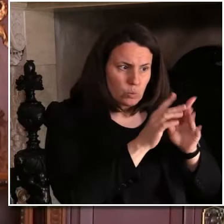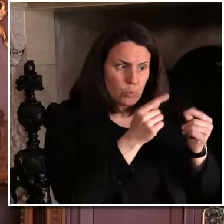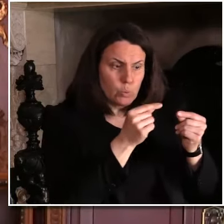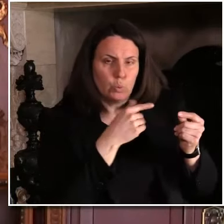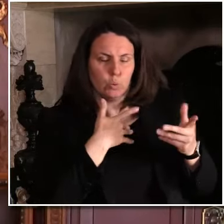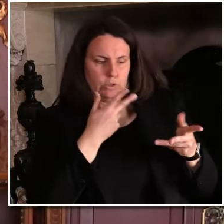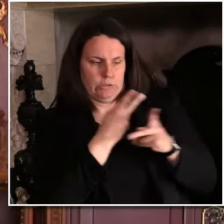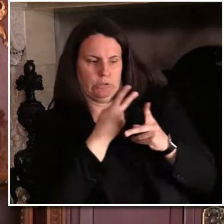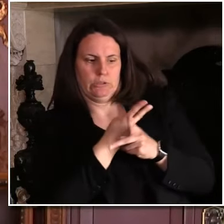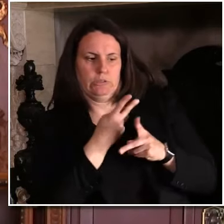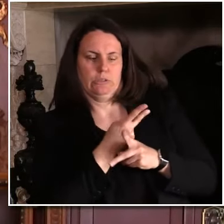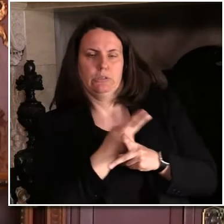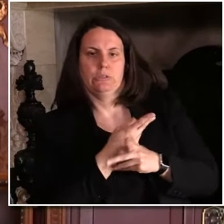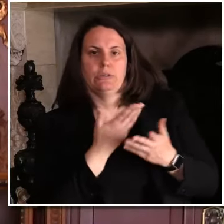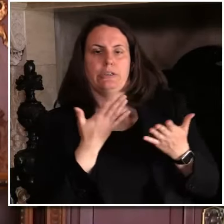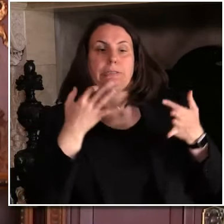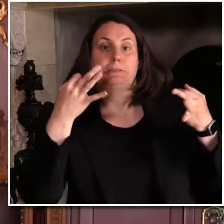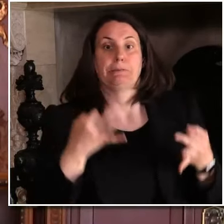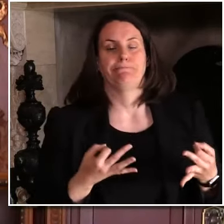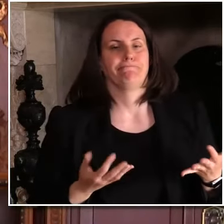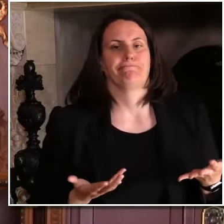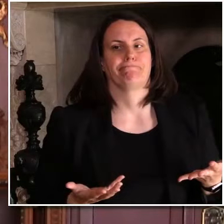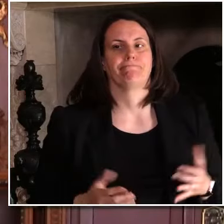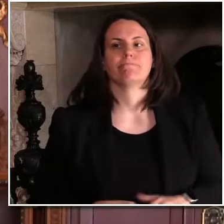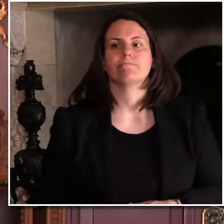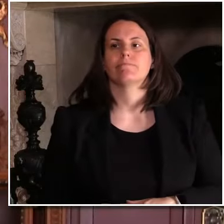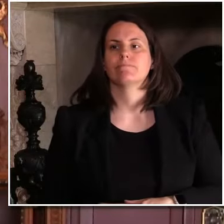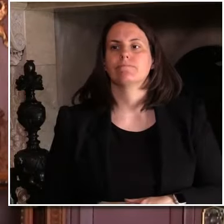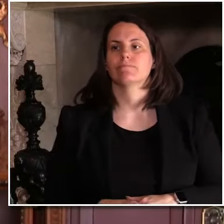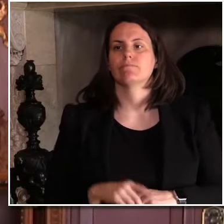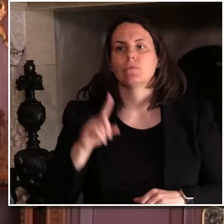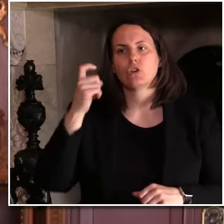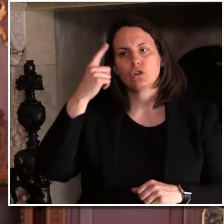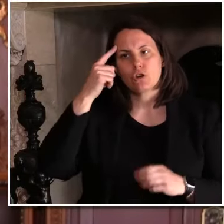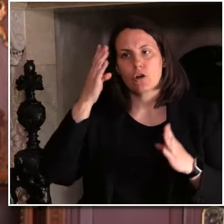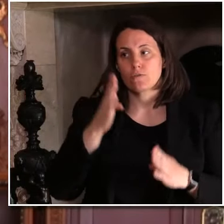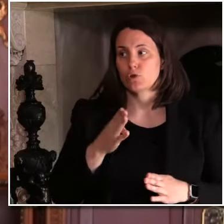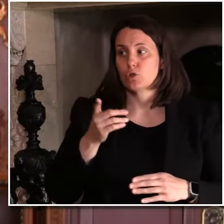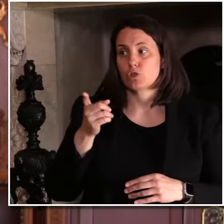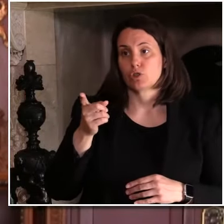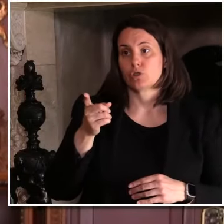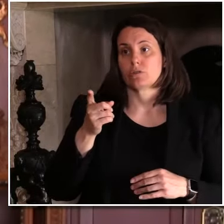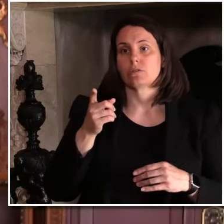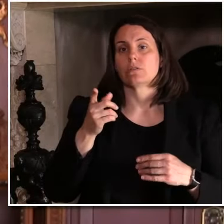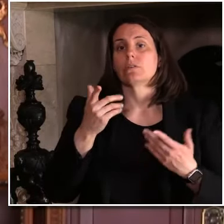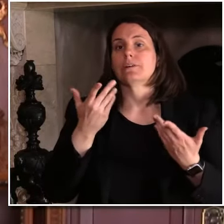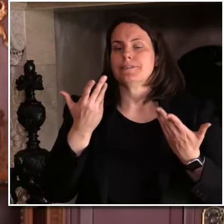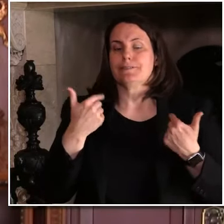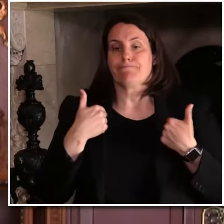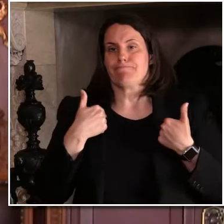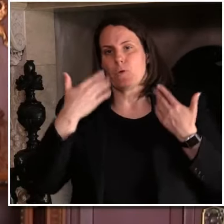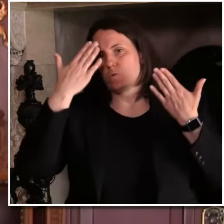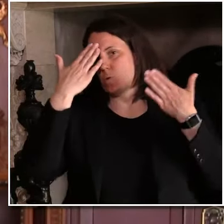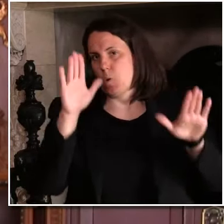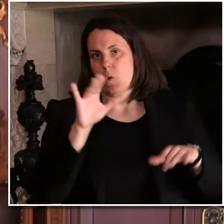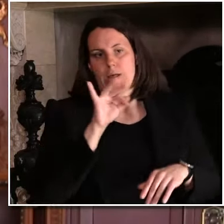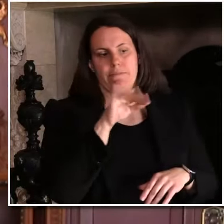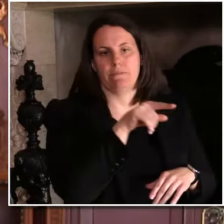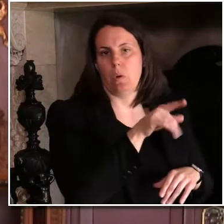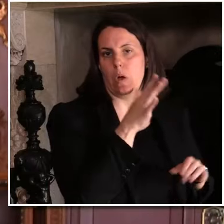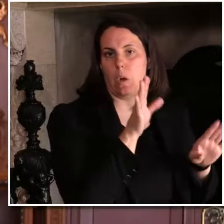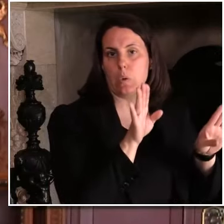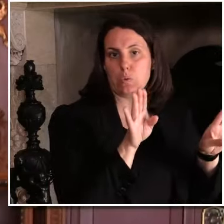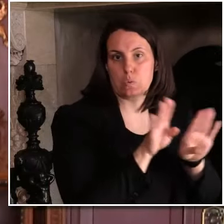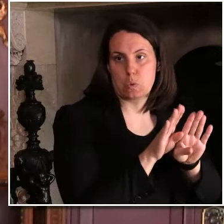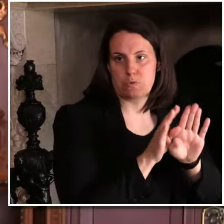this solution, is that if this outbreak is a result of not enough physical